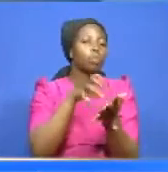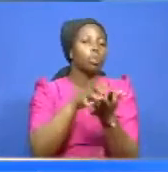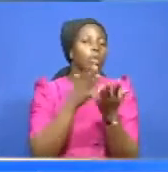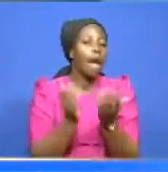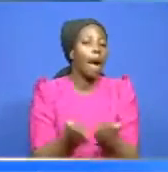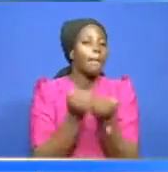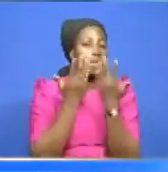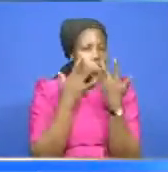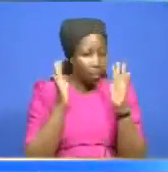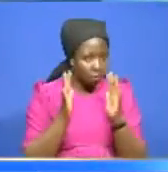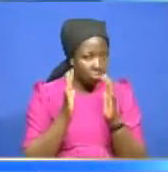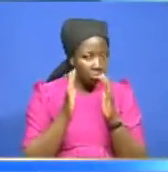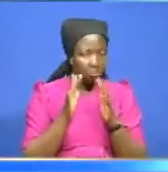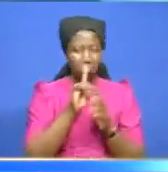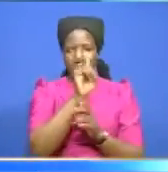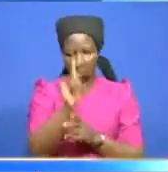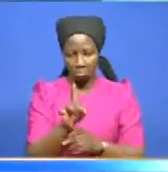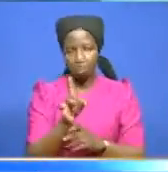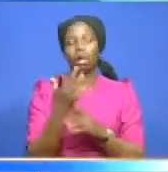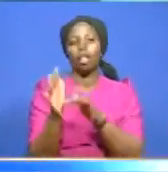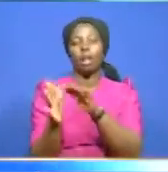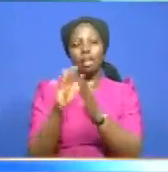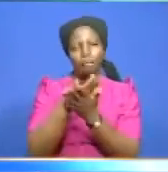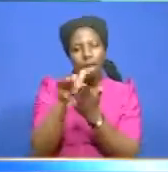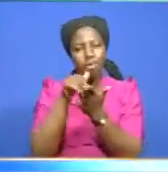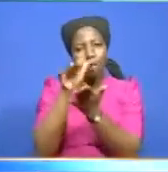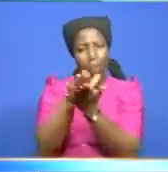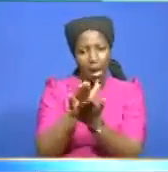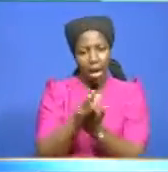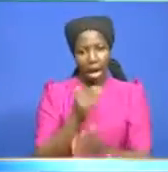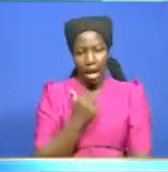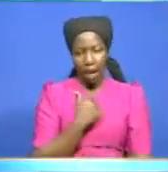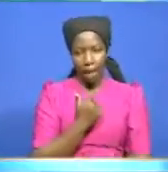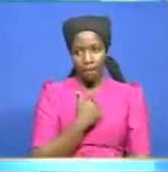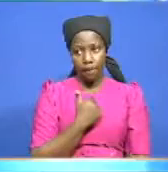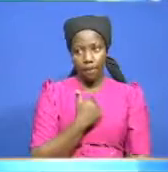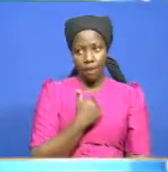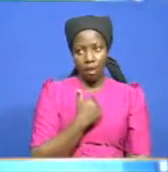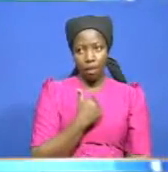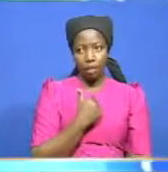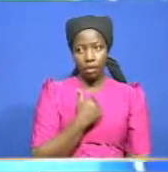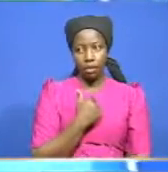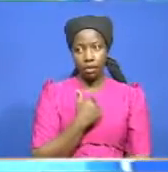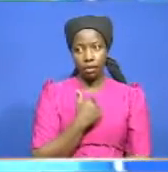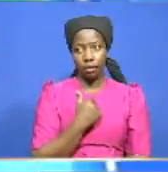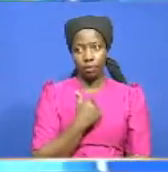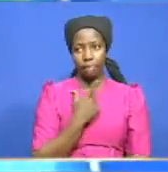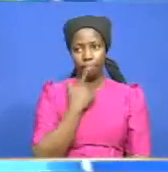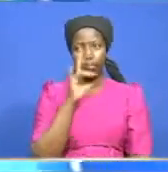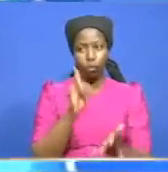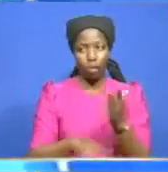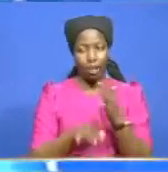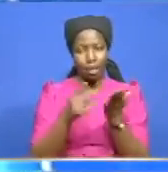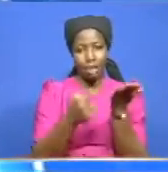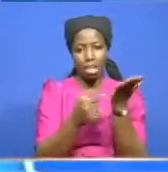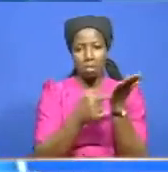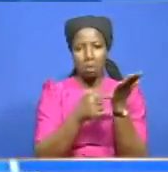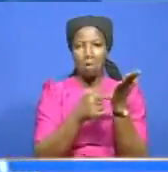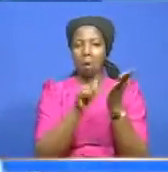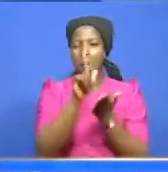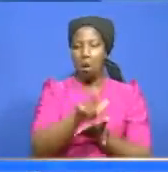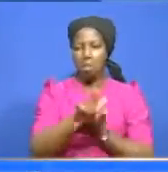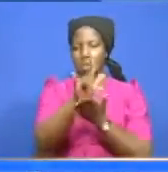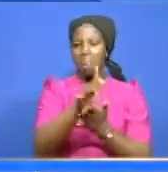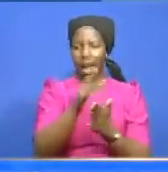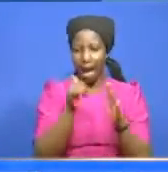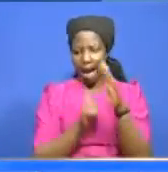be? Central Bank has made it very clear that digital lenders are not within their purview. So what we have is that a